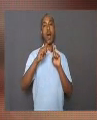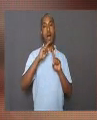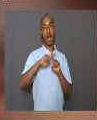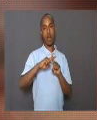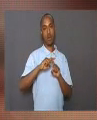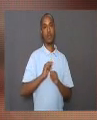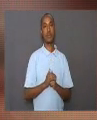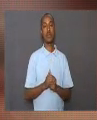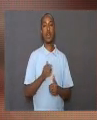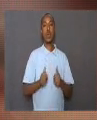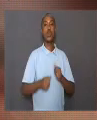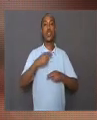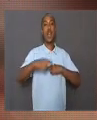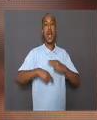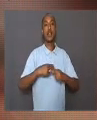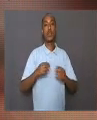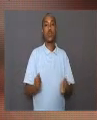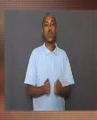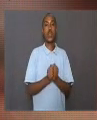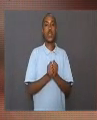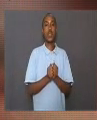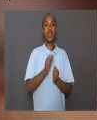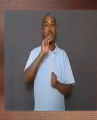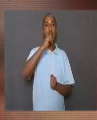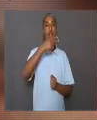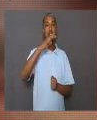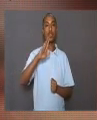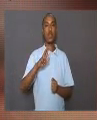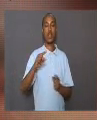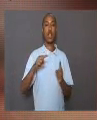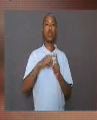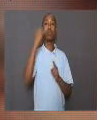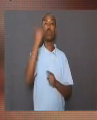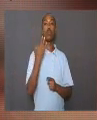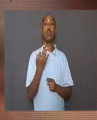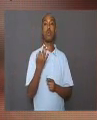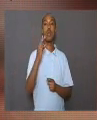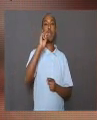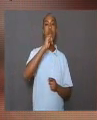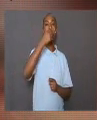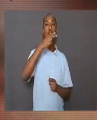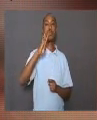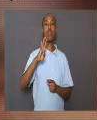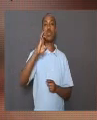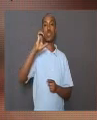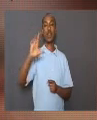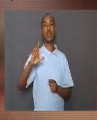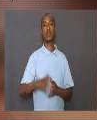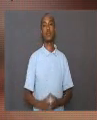which reacts with ammonia to form ammonium plus.